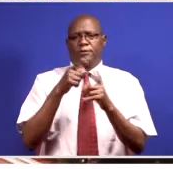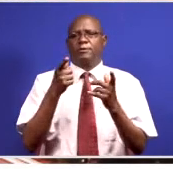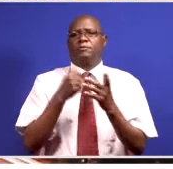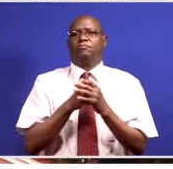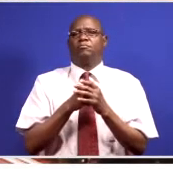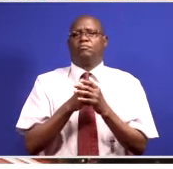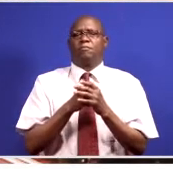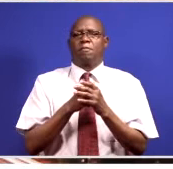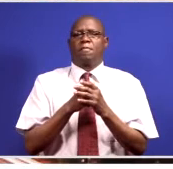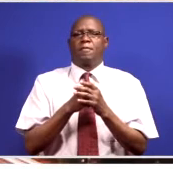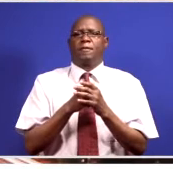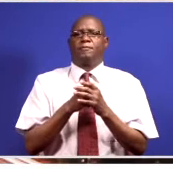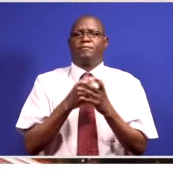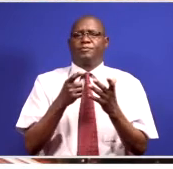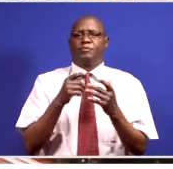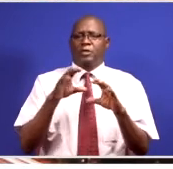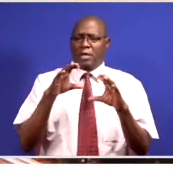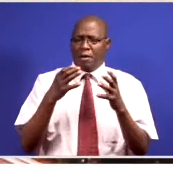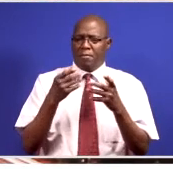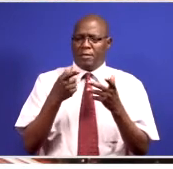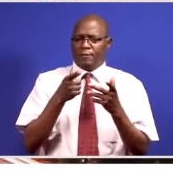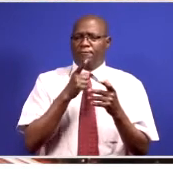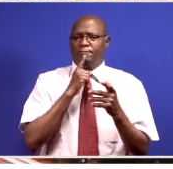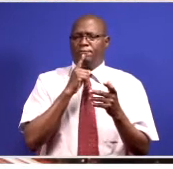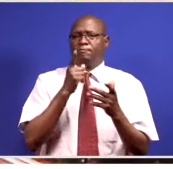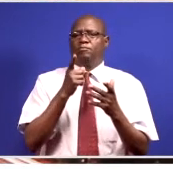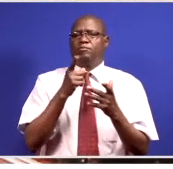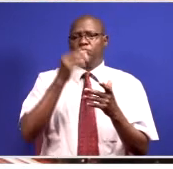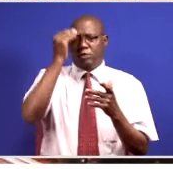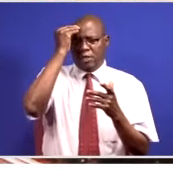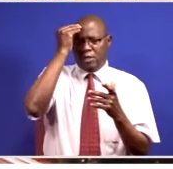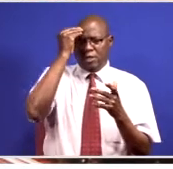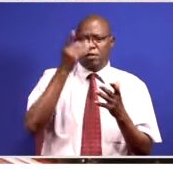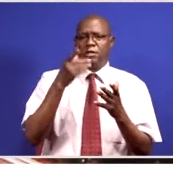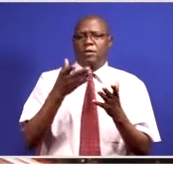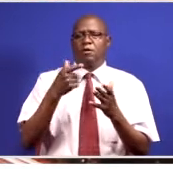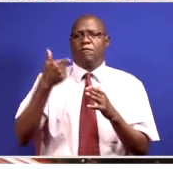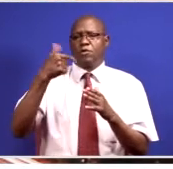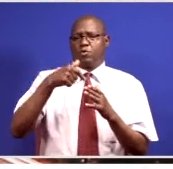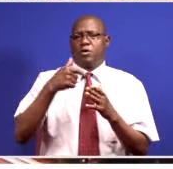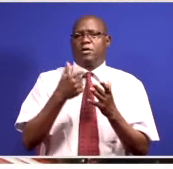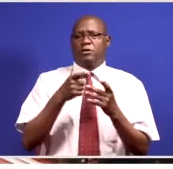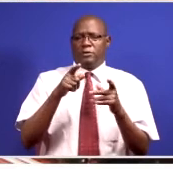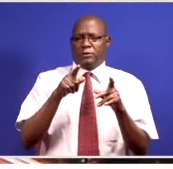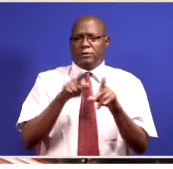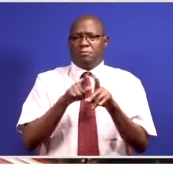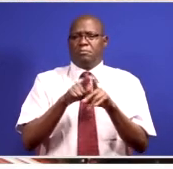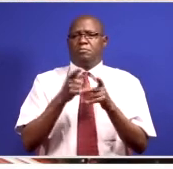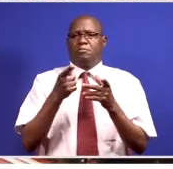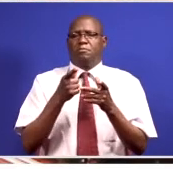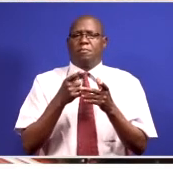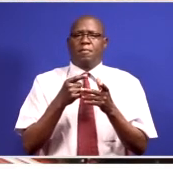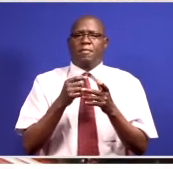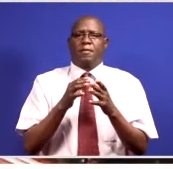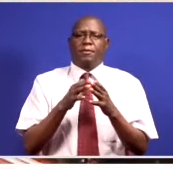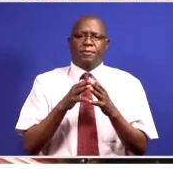and passengers. According to the company, fares will be kept in line with the prevailing fuel prices and traffic situations, and drivers can withdraw